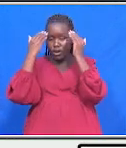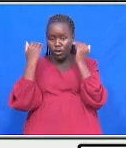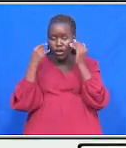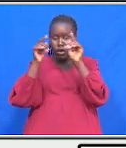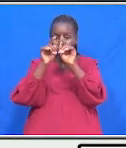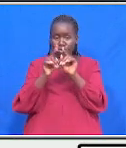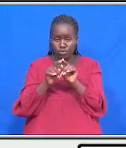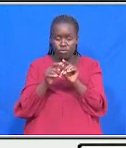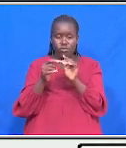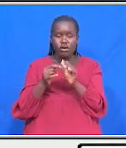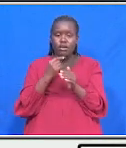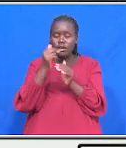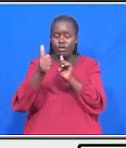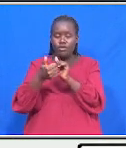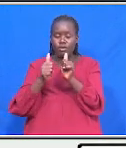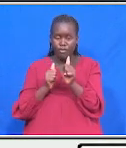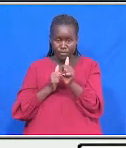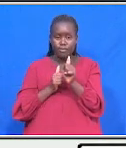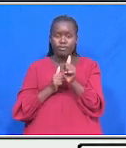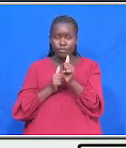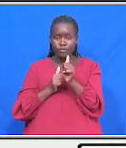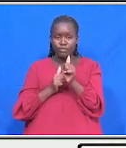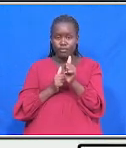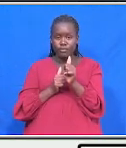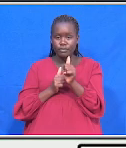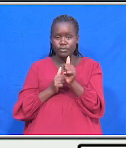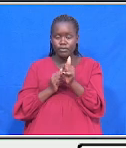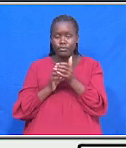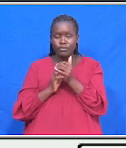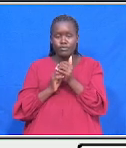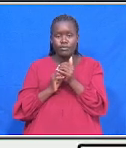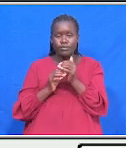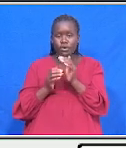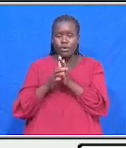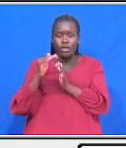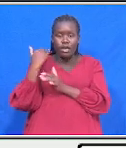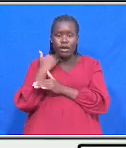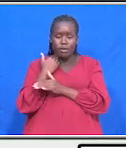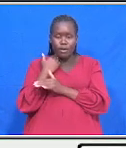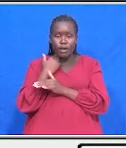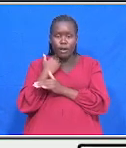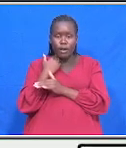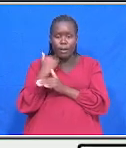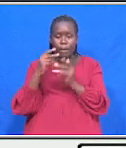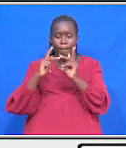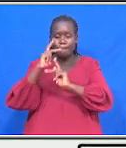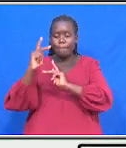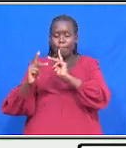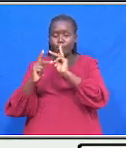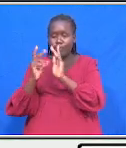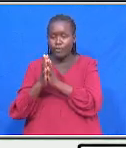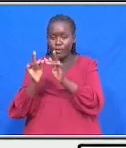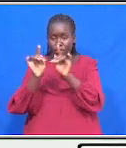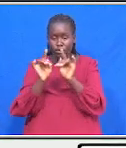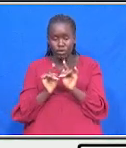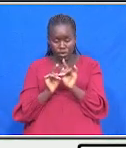rejection under section 89 subsection 5 of the Criminal Procedure Code as sought would be an